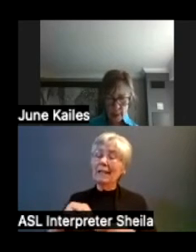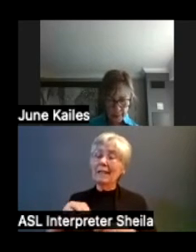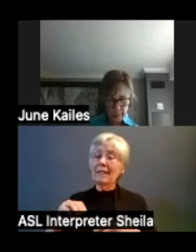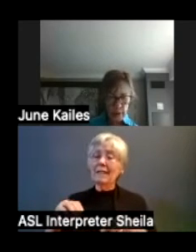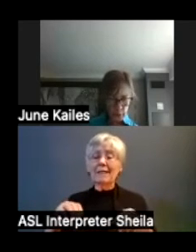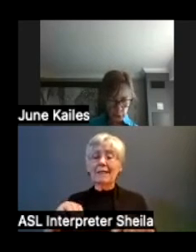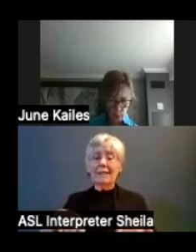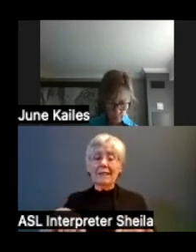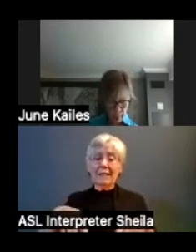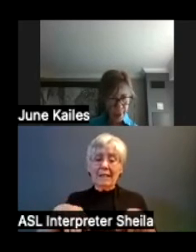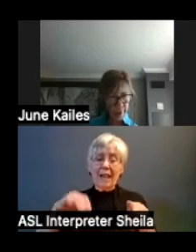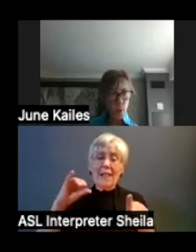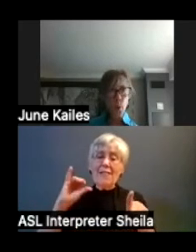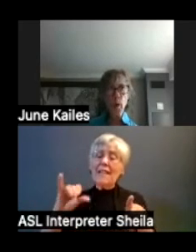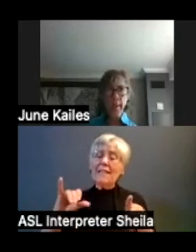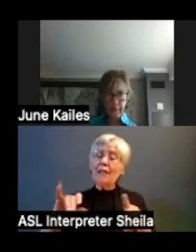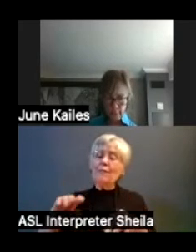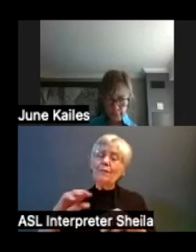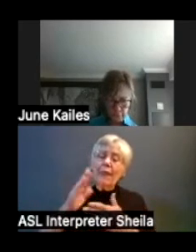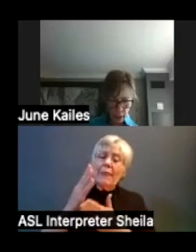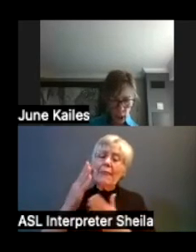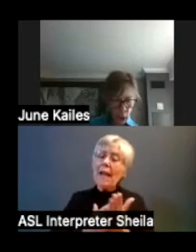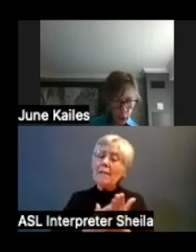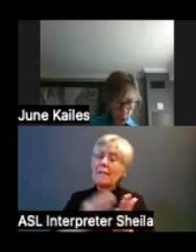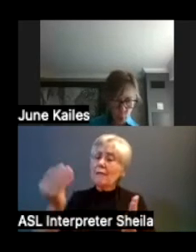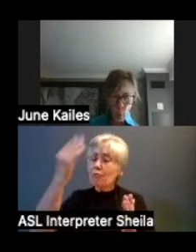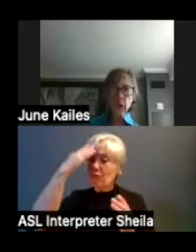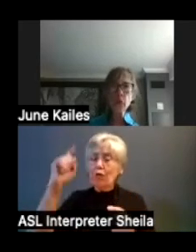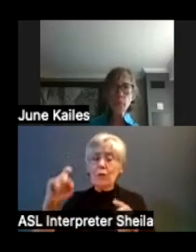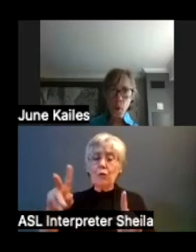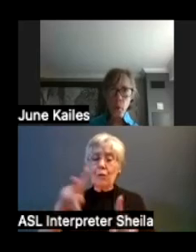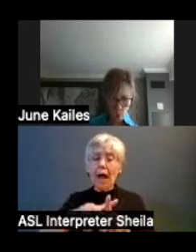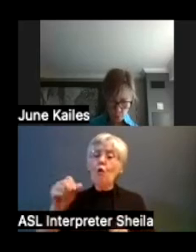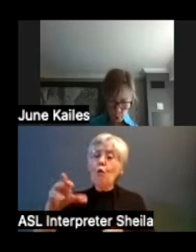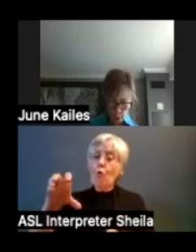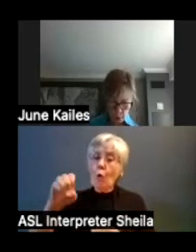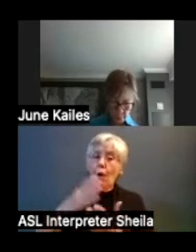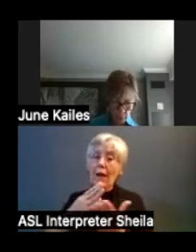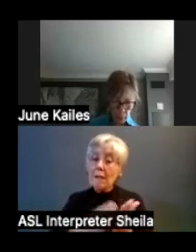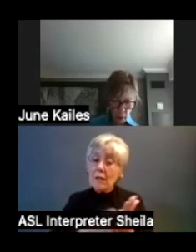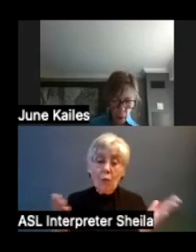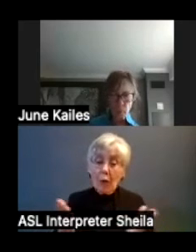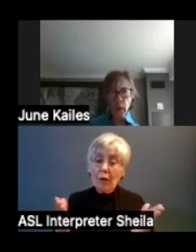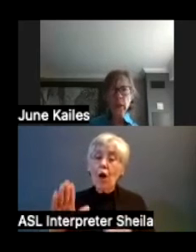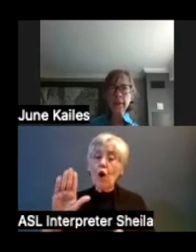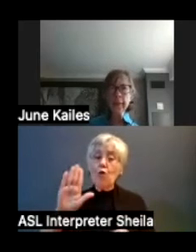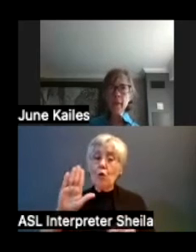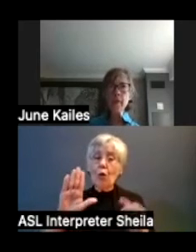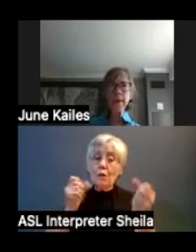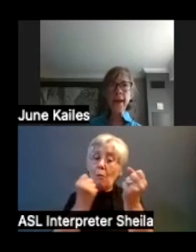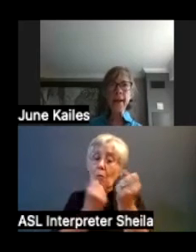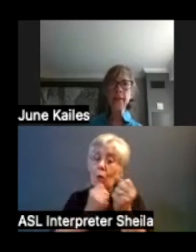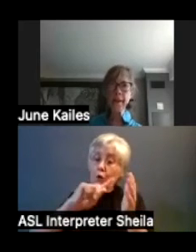CMIS lessons to apply, core lessons, your support roles,